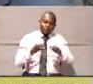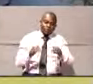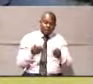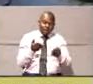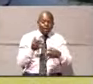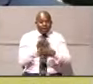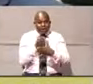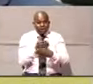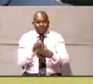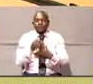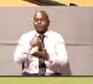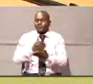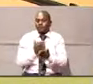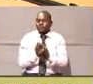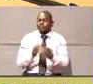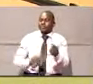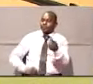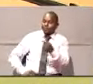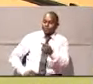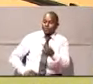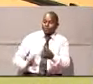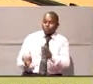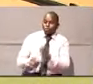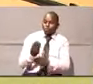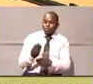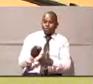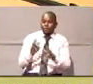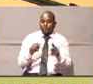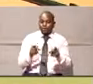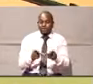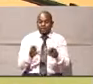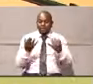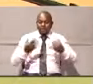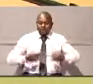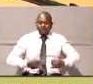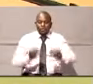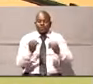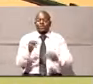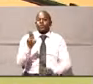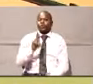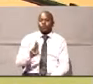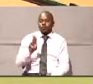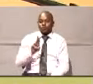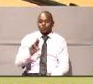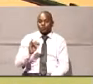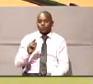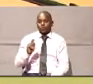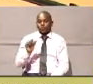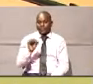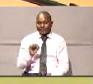existing gaps in the sector. We shall put in place the implementation unit,